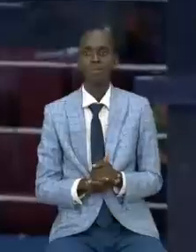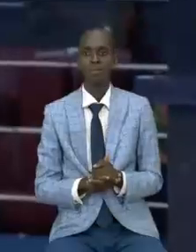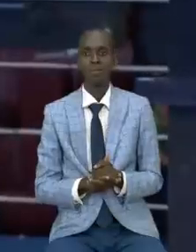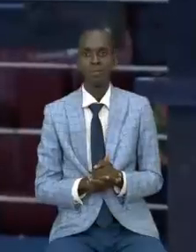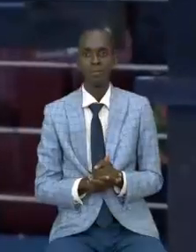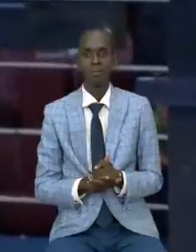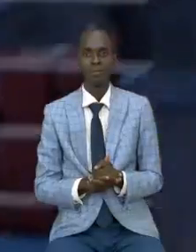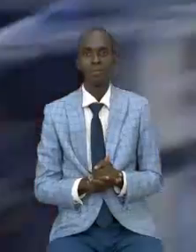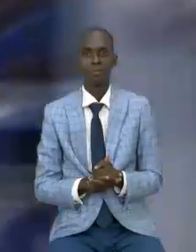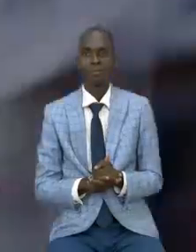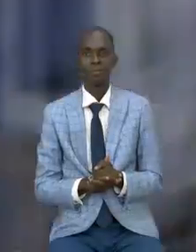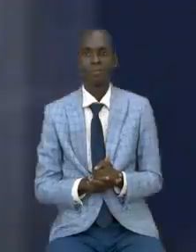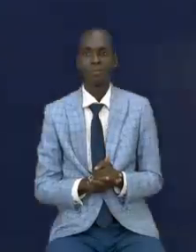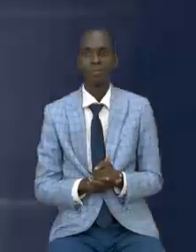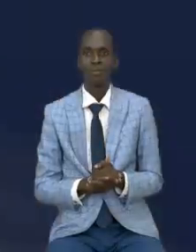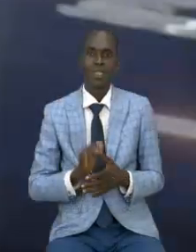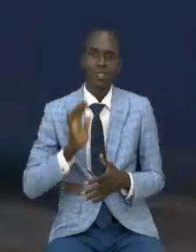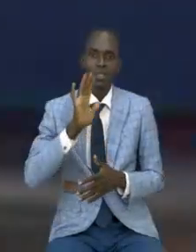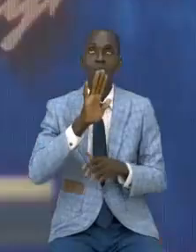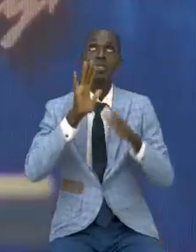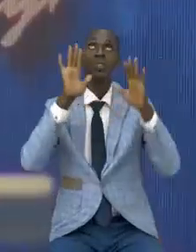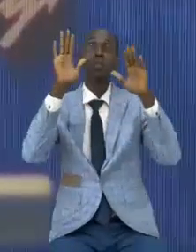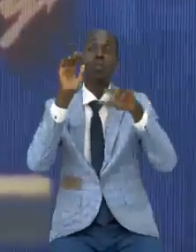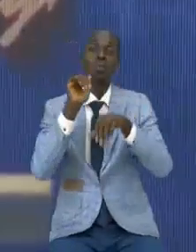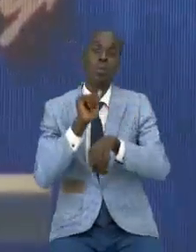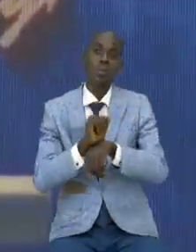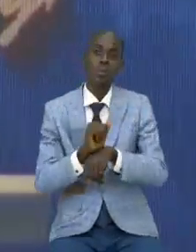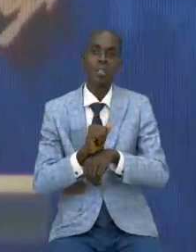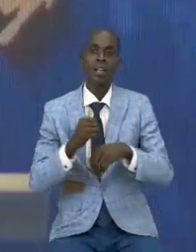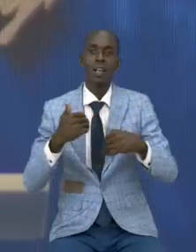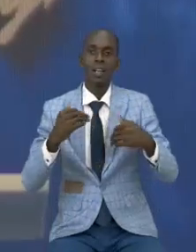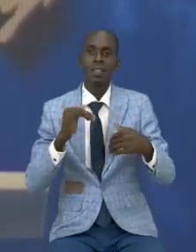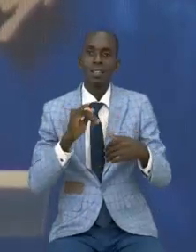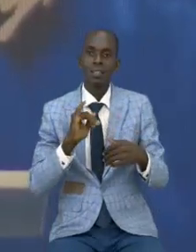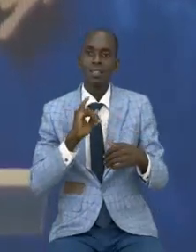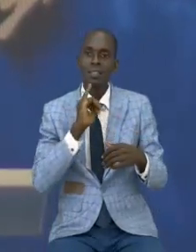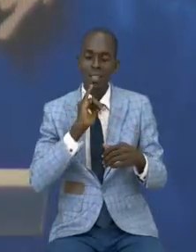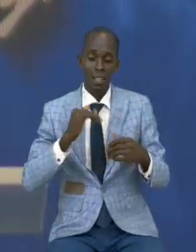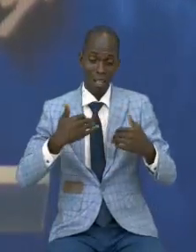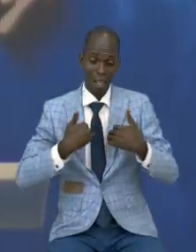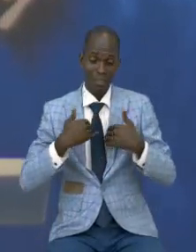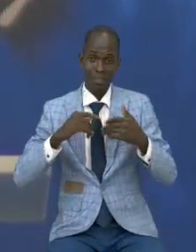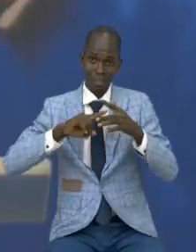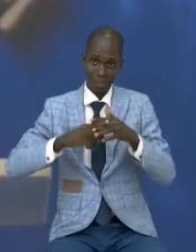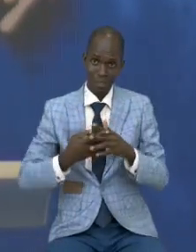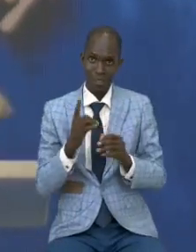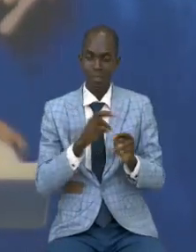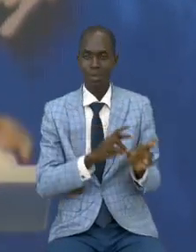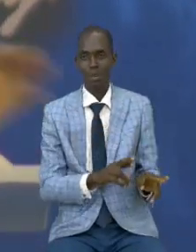come. Your miracles are starting already.